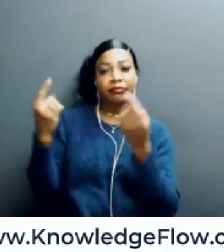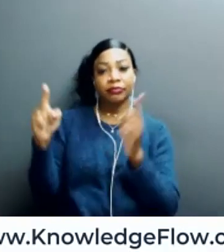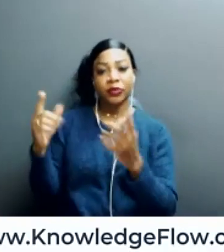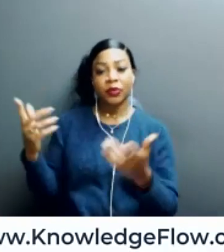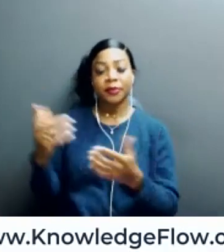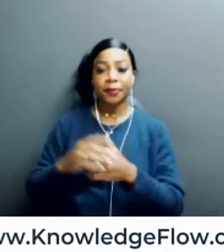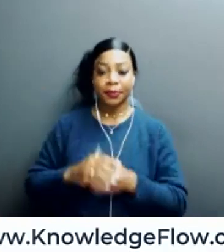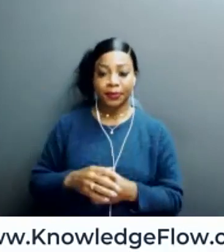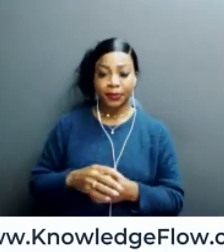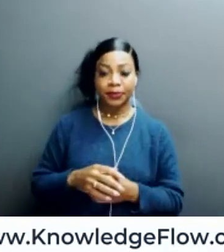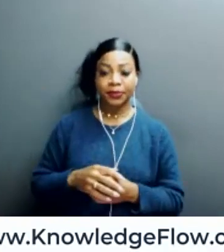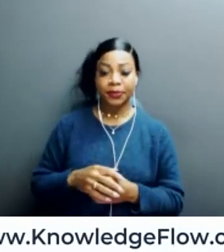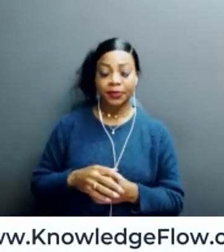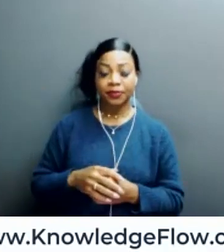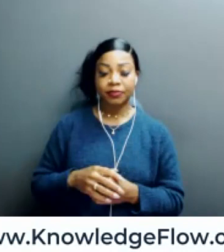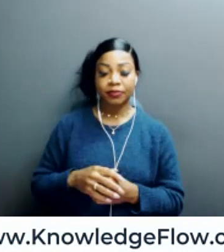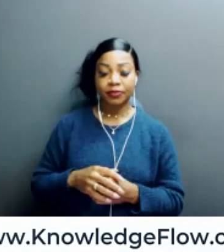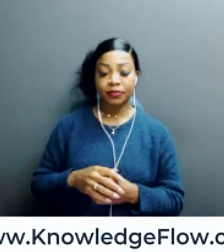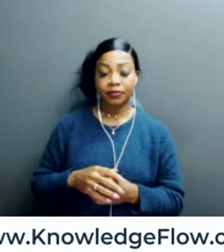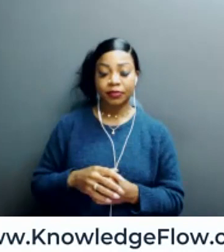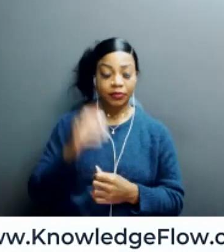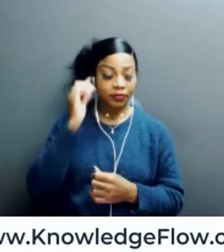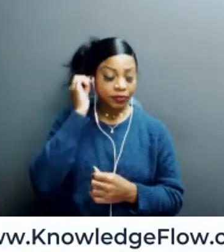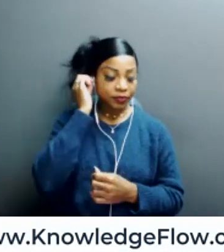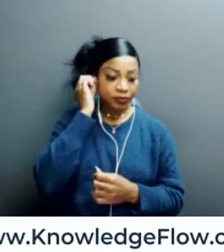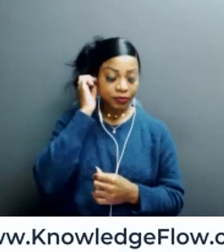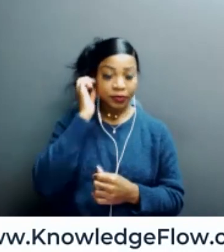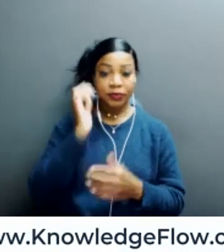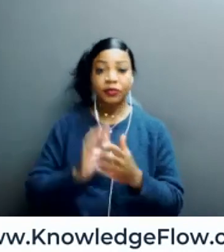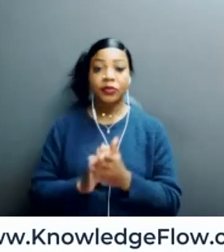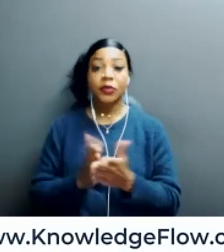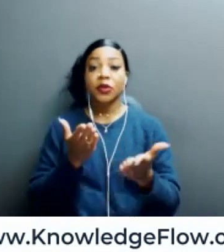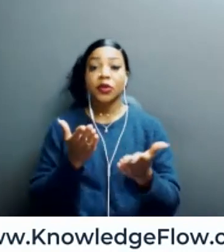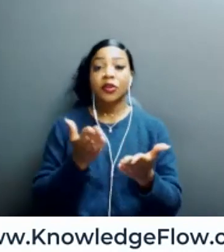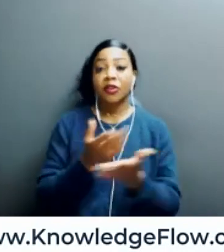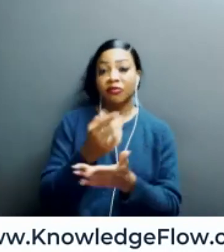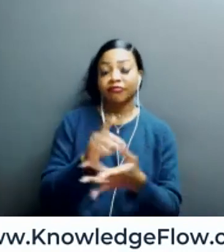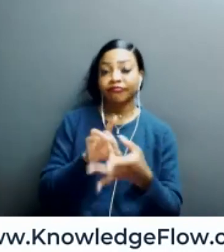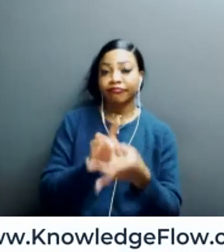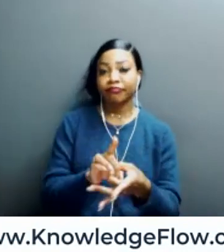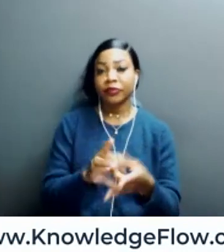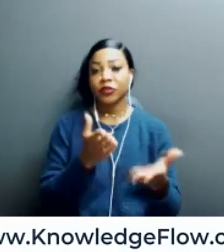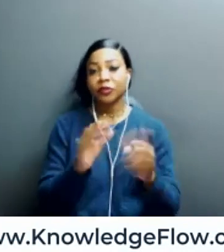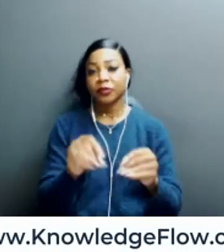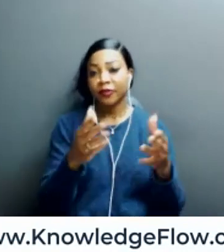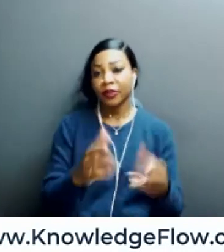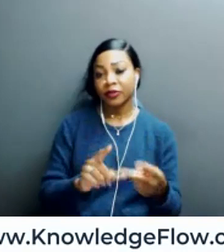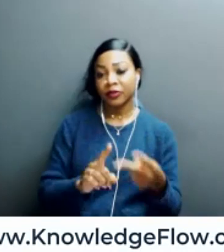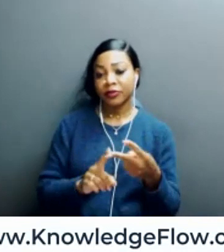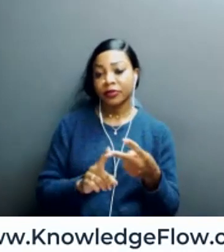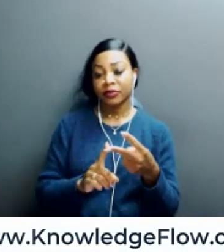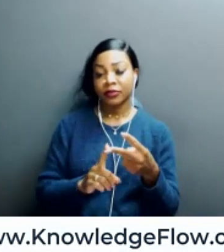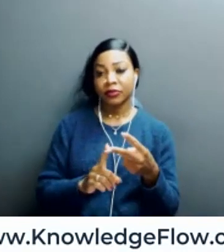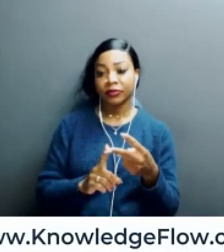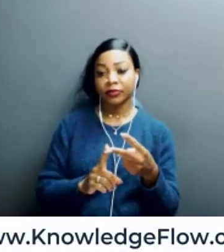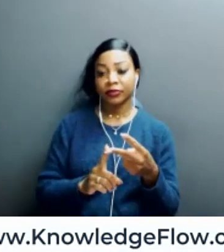specifically for folks either service providers or folks in um uh you know